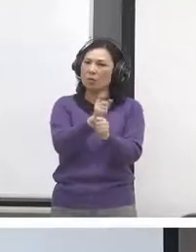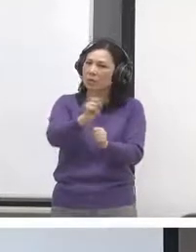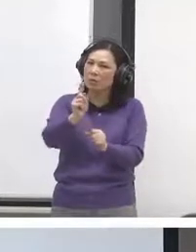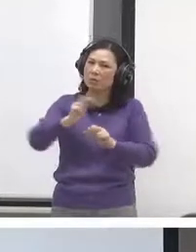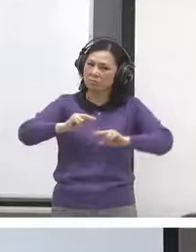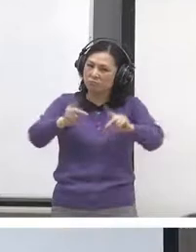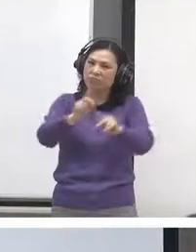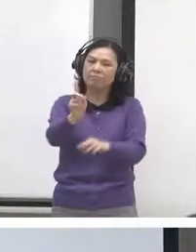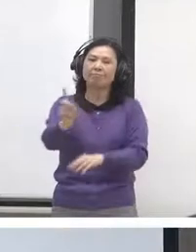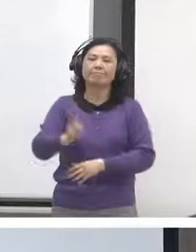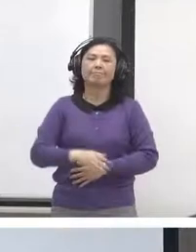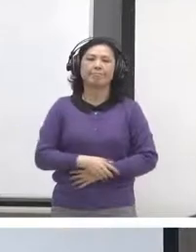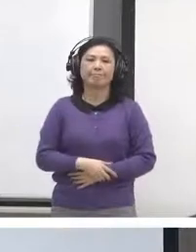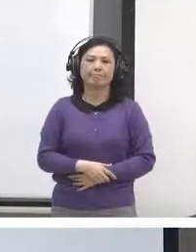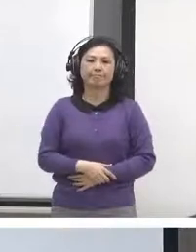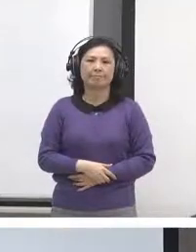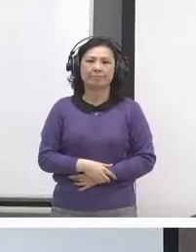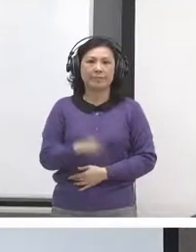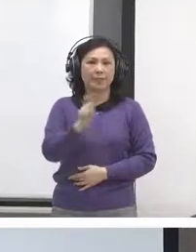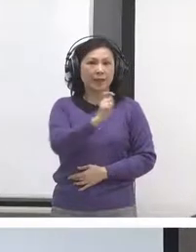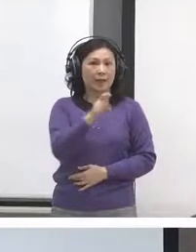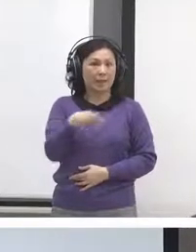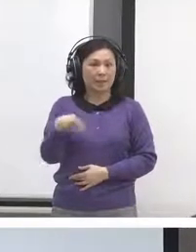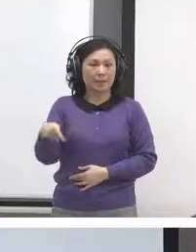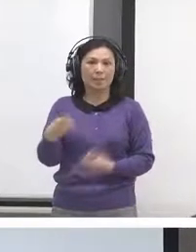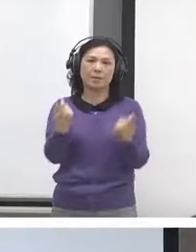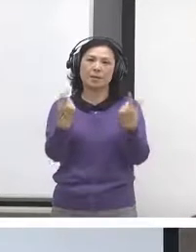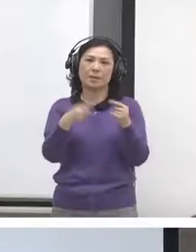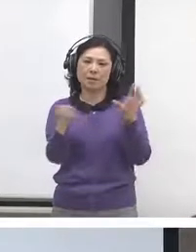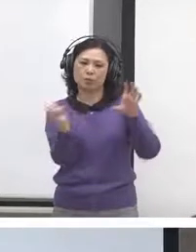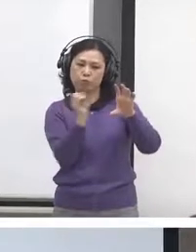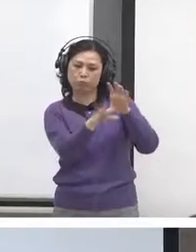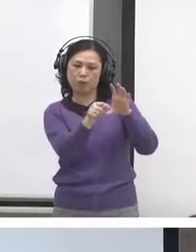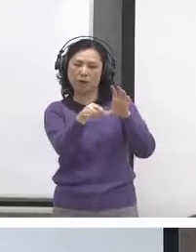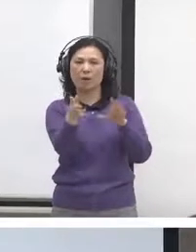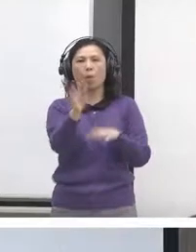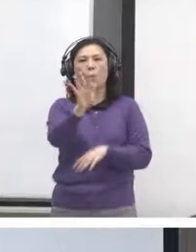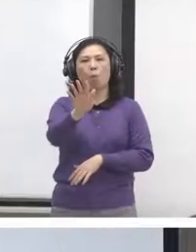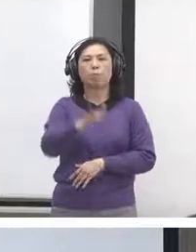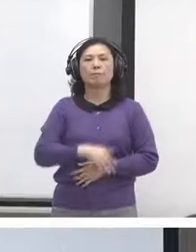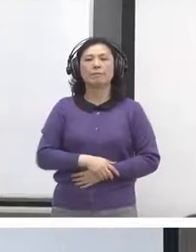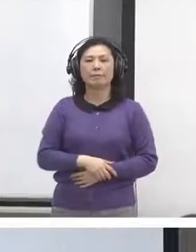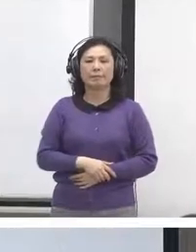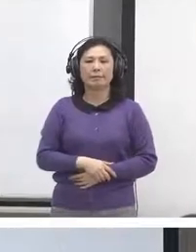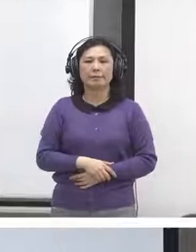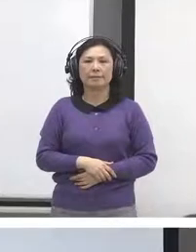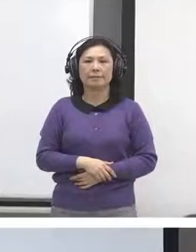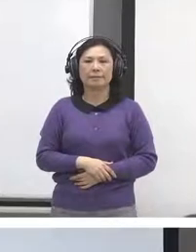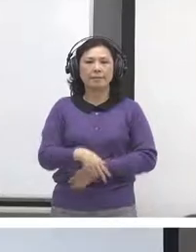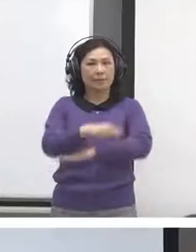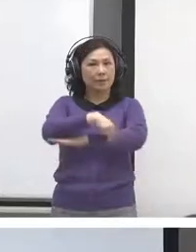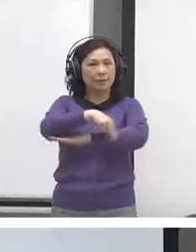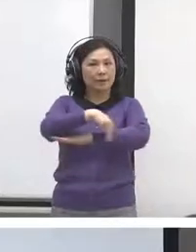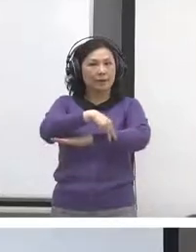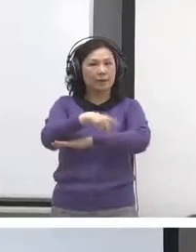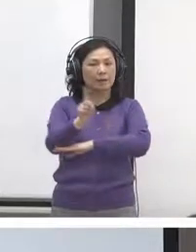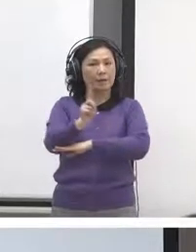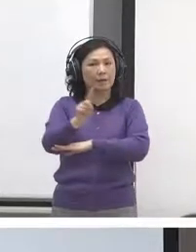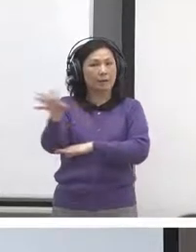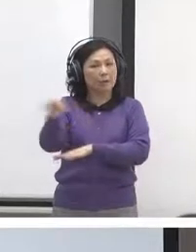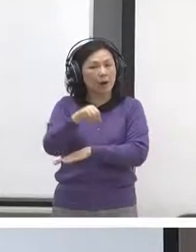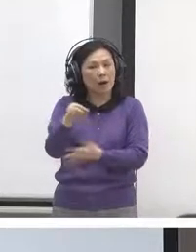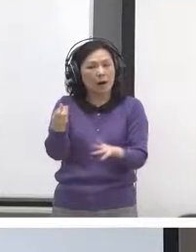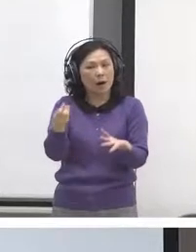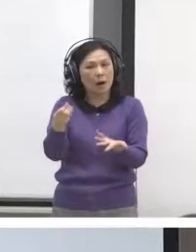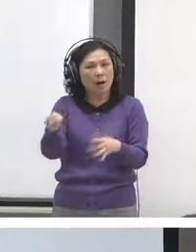Designing access to legal rights. I think many people in Toronto and more broadly can agree that there are